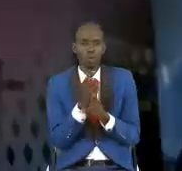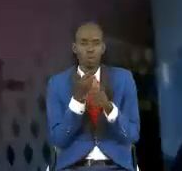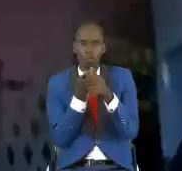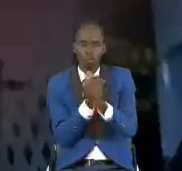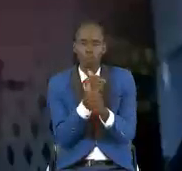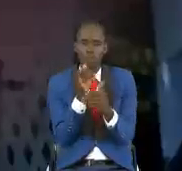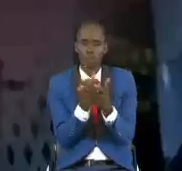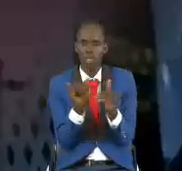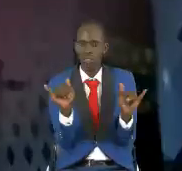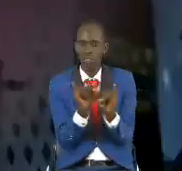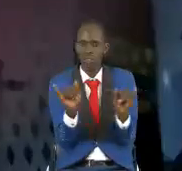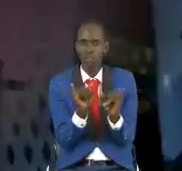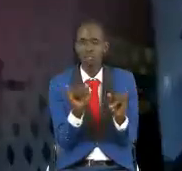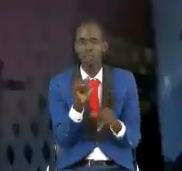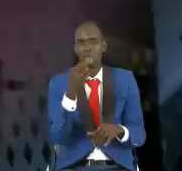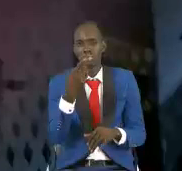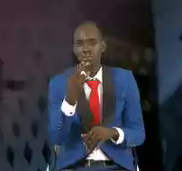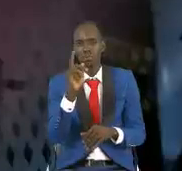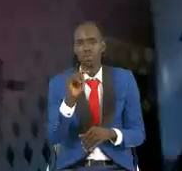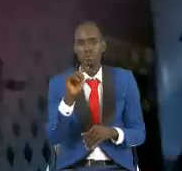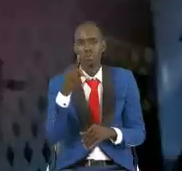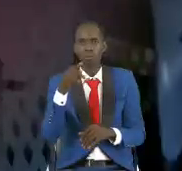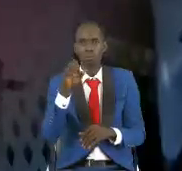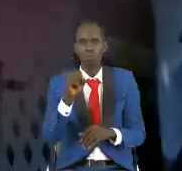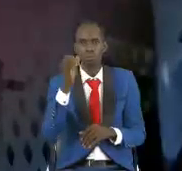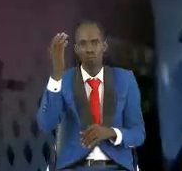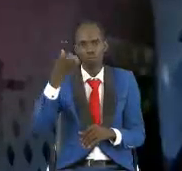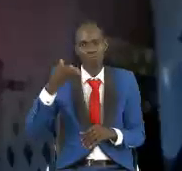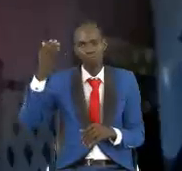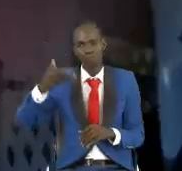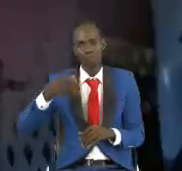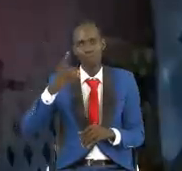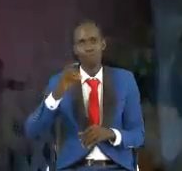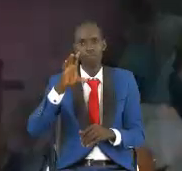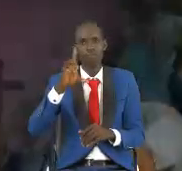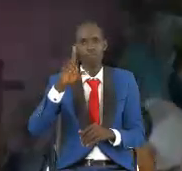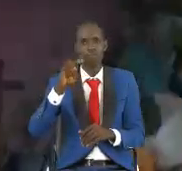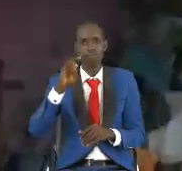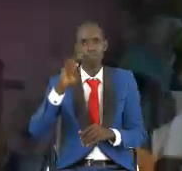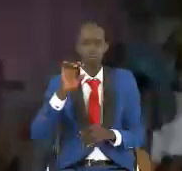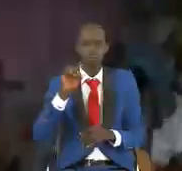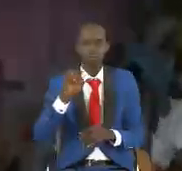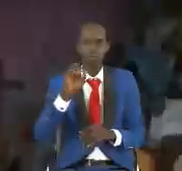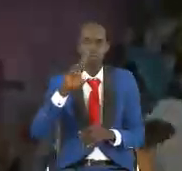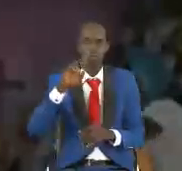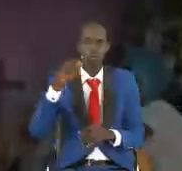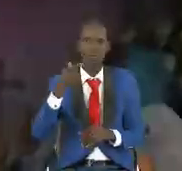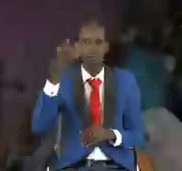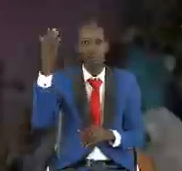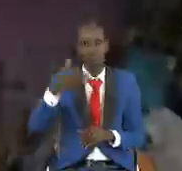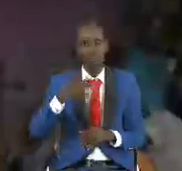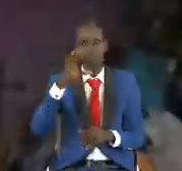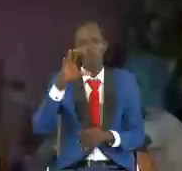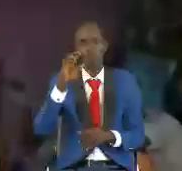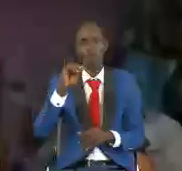Just click on it, and you will see a form that will show up, and you will